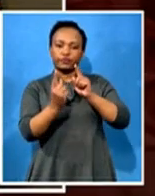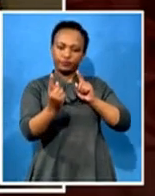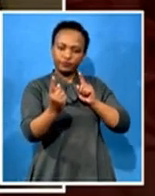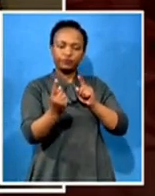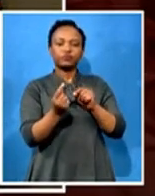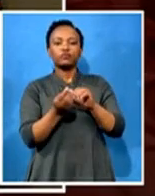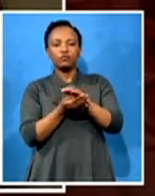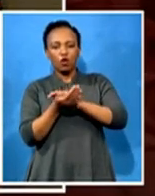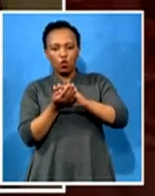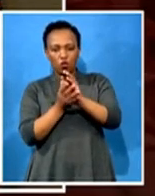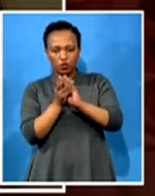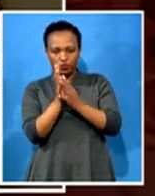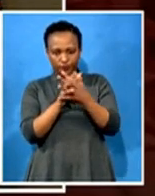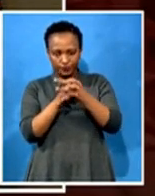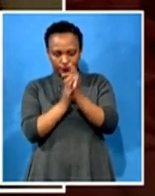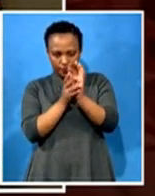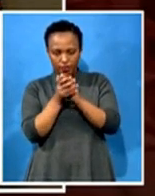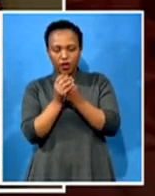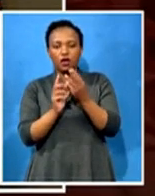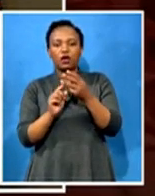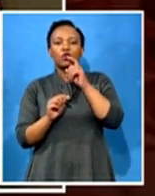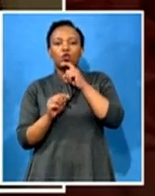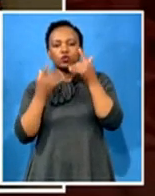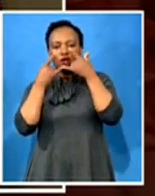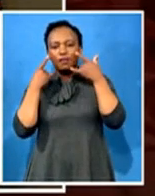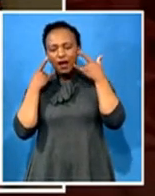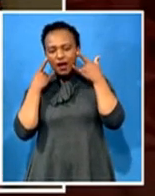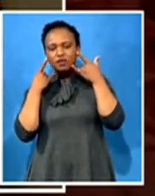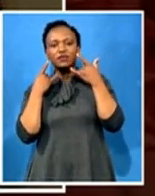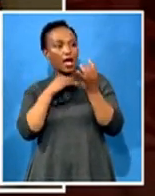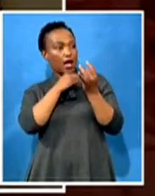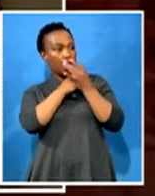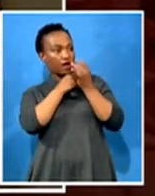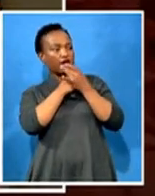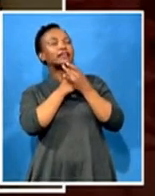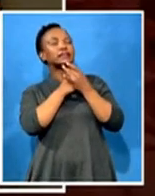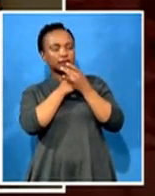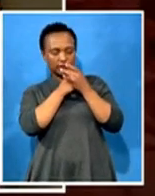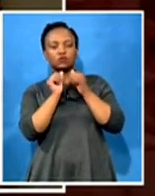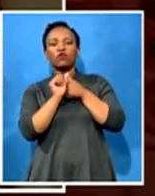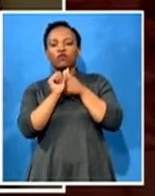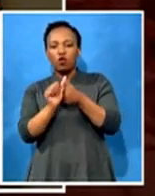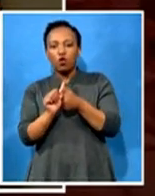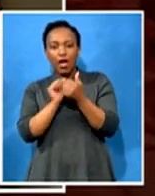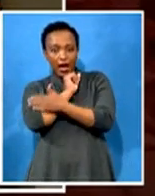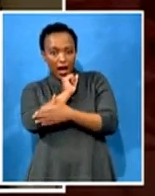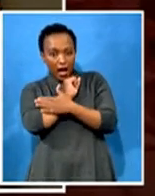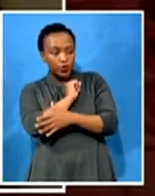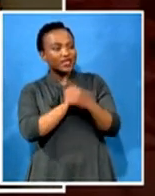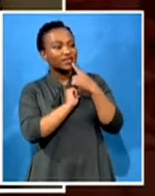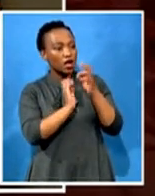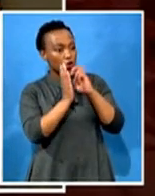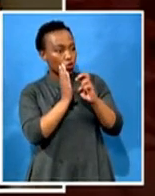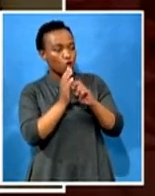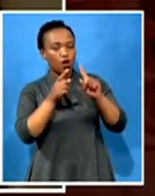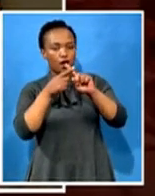masks, follow the advice that's being given in your country, behave as though you believe that you have